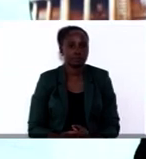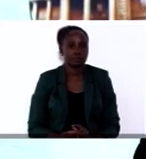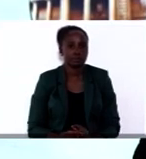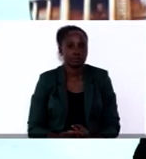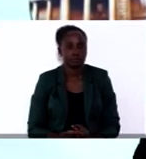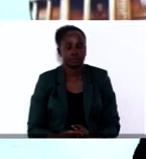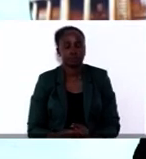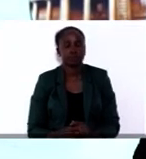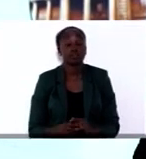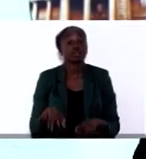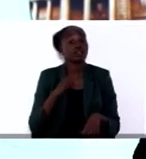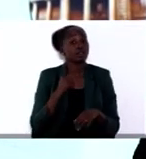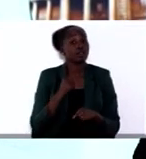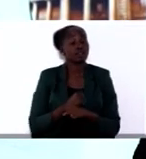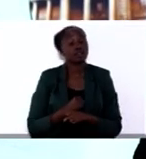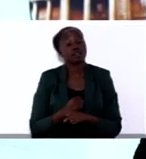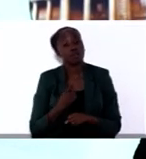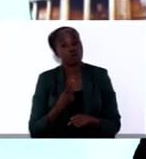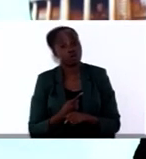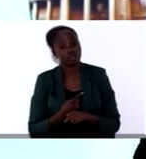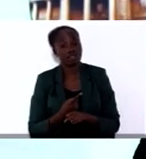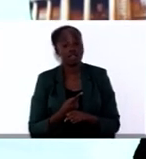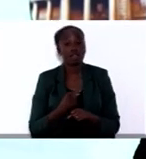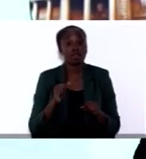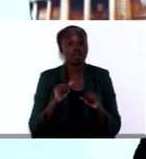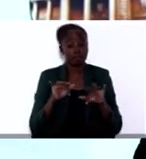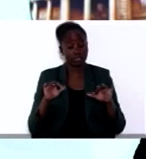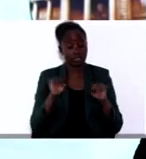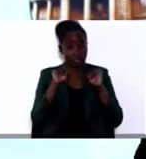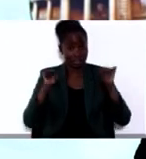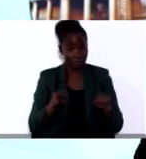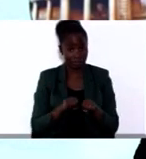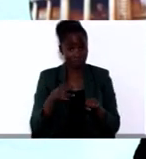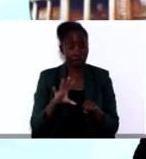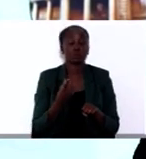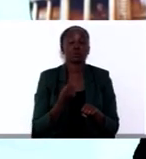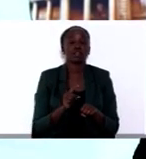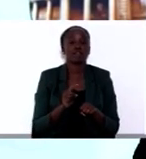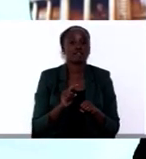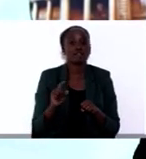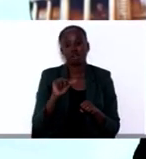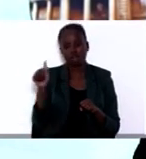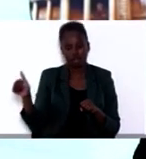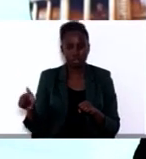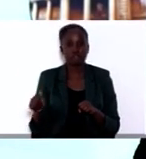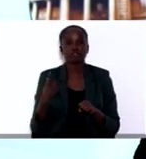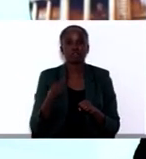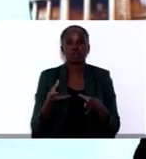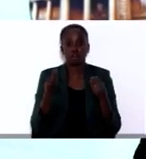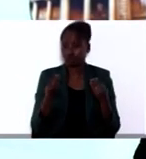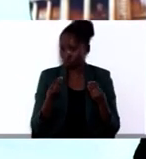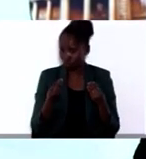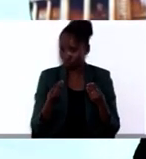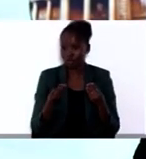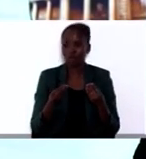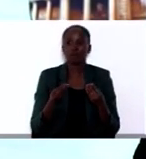The Gauteng public health system has also been crippled by, amongst others, astronomical medico-legal